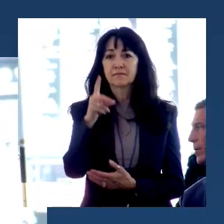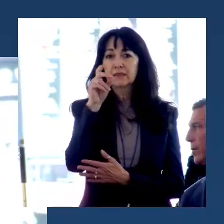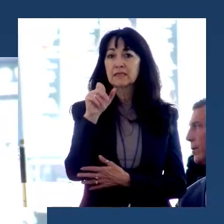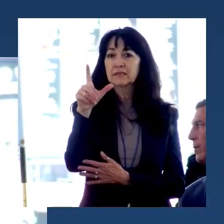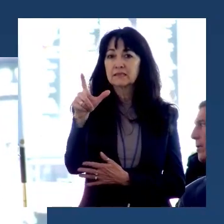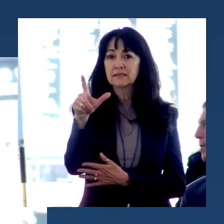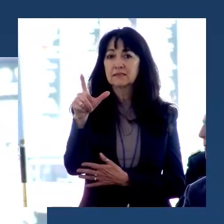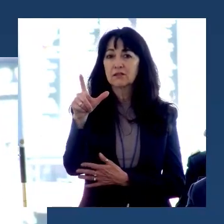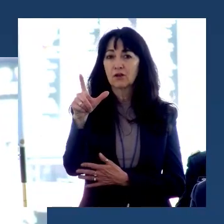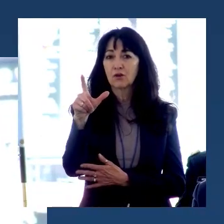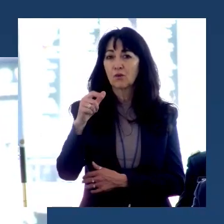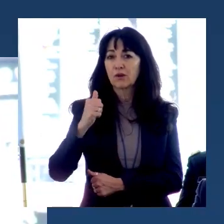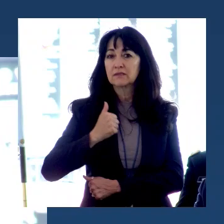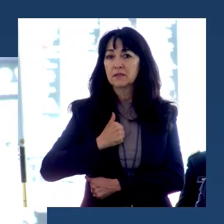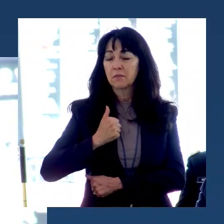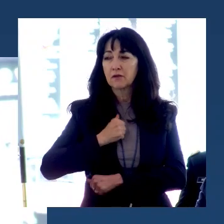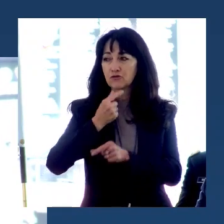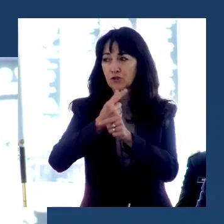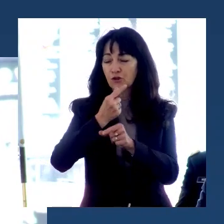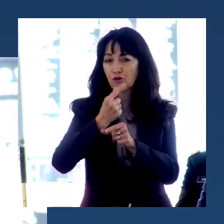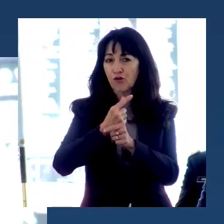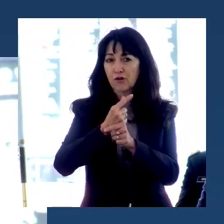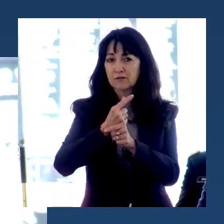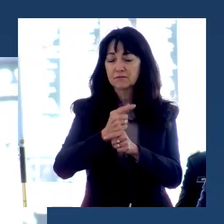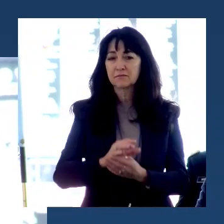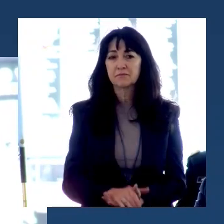Delaware Patriot Guard,